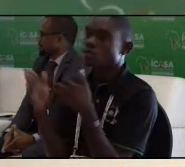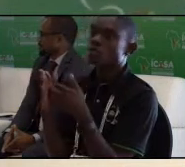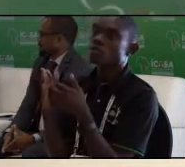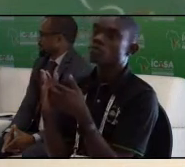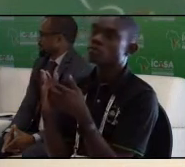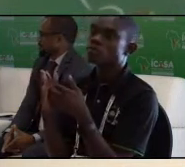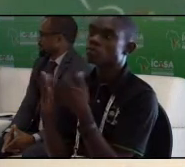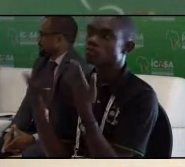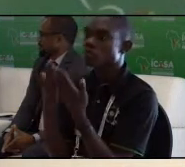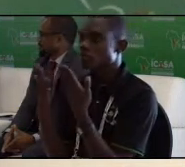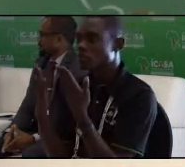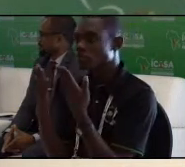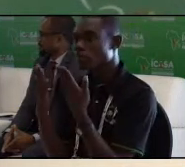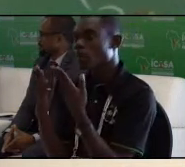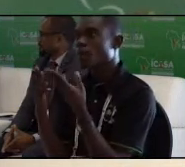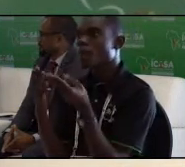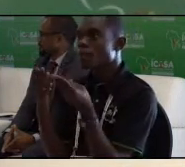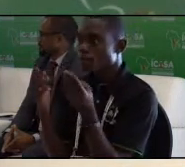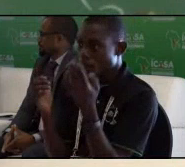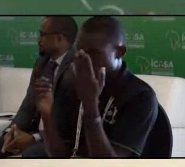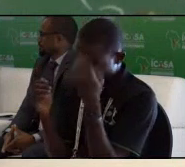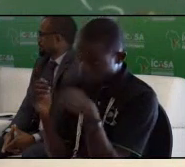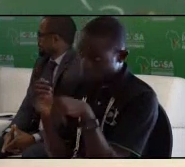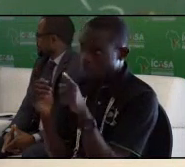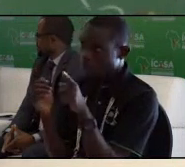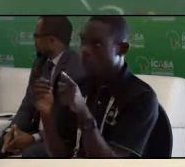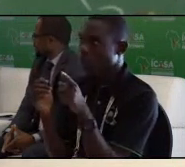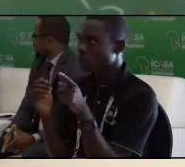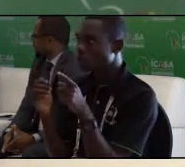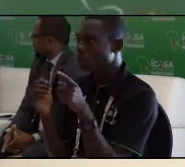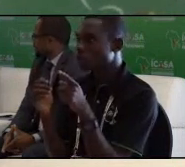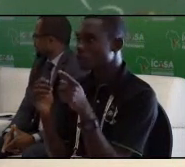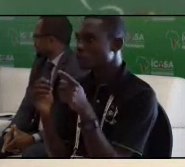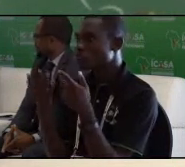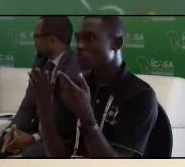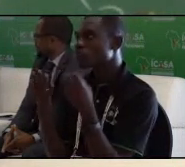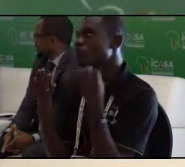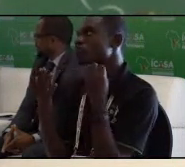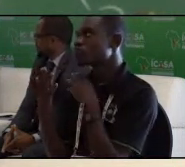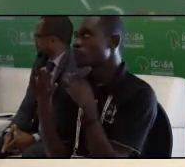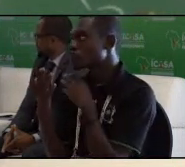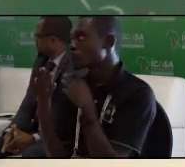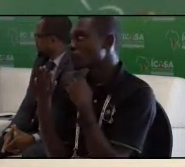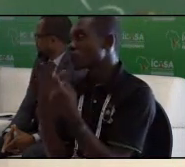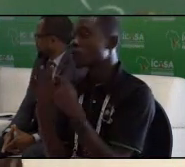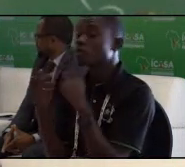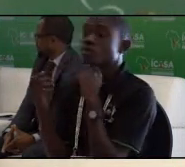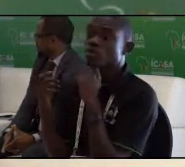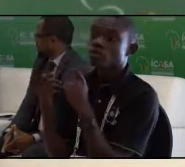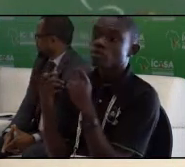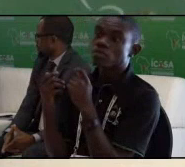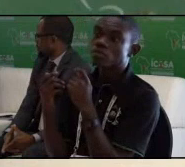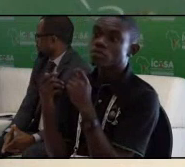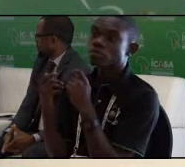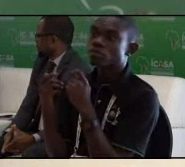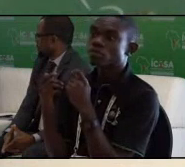the pharmacies. So by extension, you're looking at people who go to pharmacies. So in a way, it's limiting, but that's part of the reality. But as